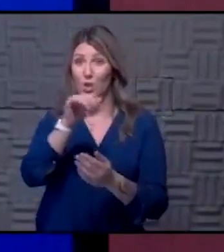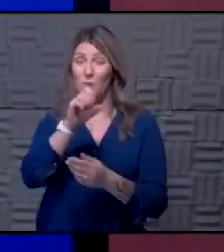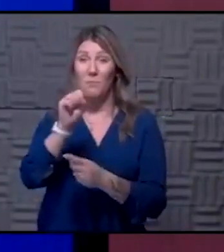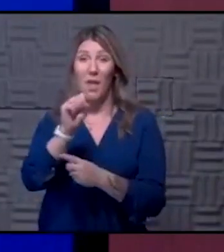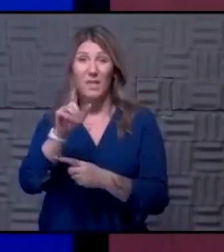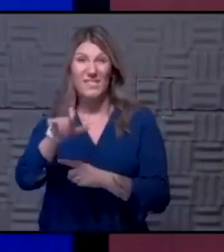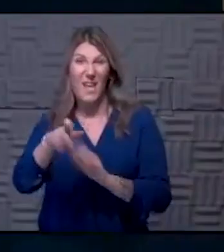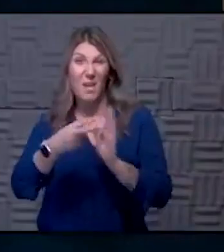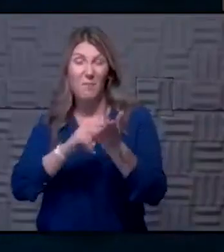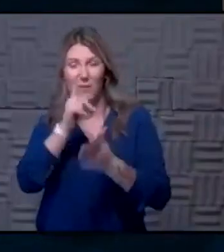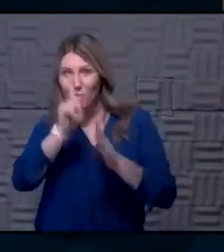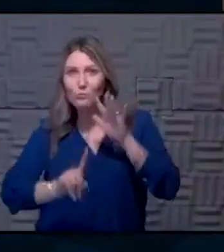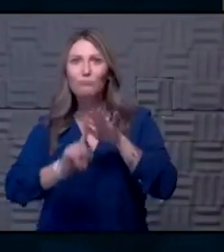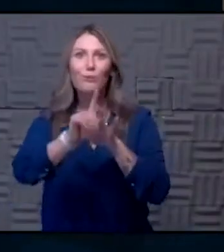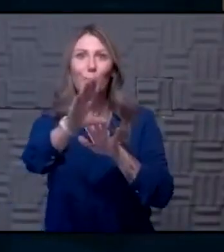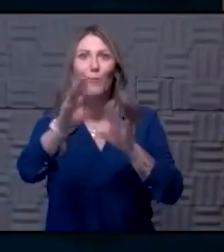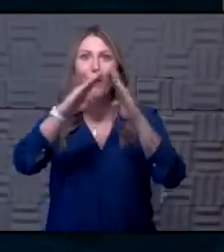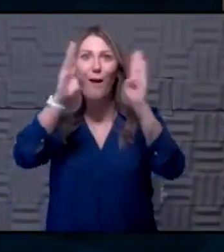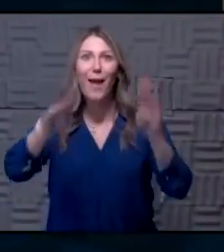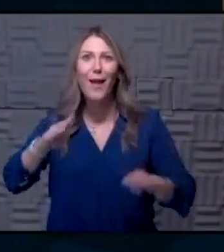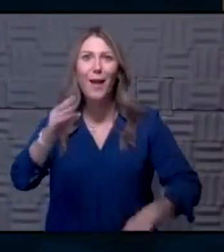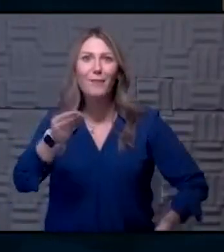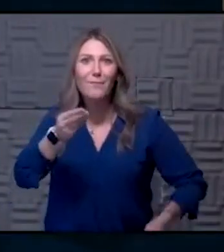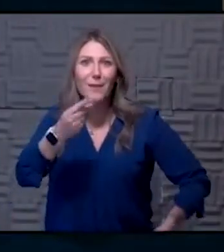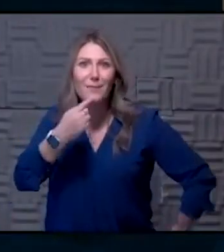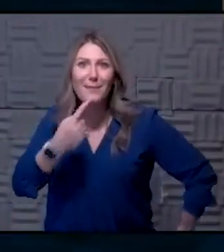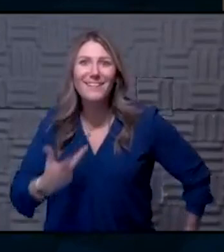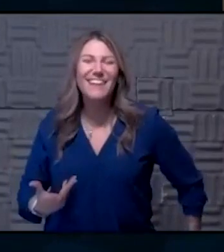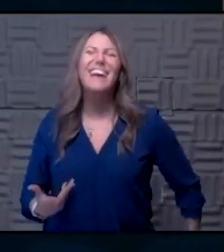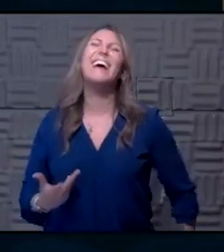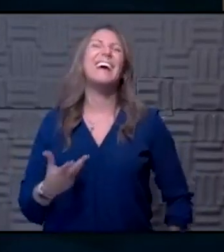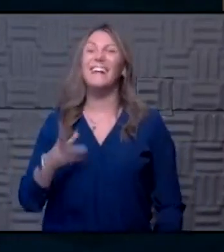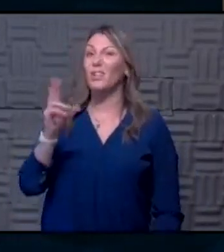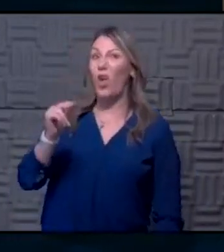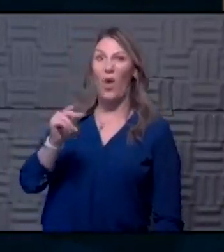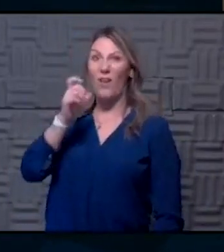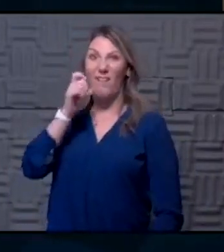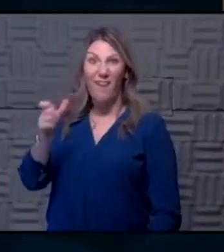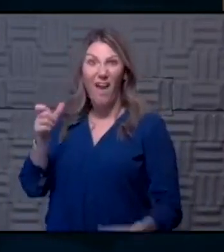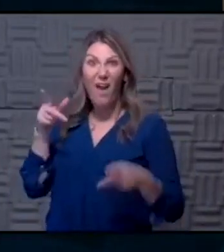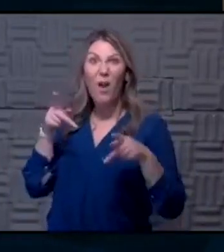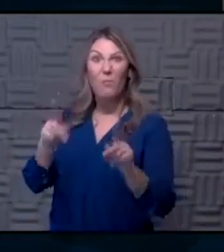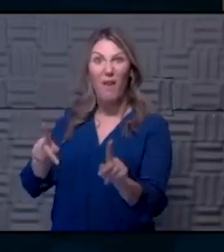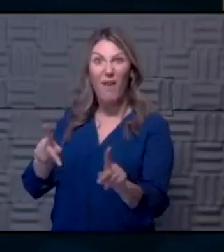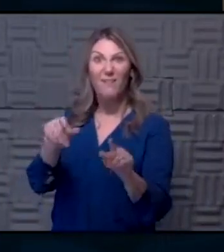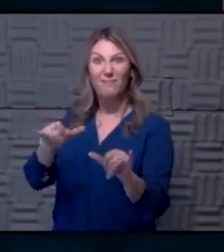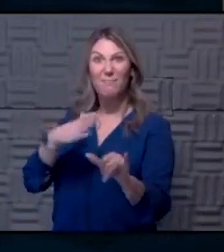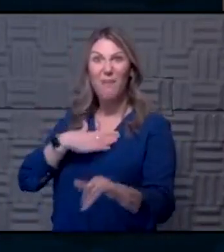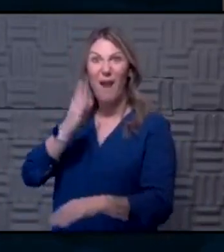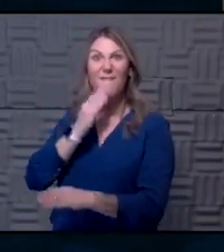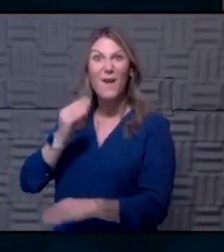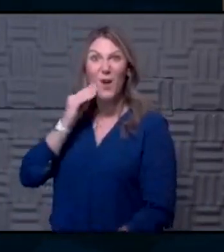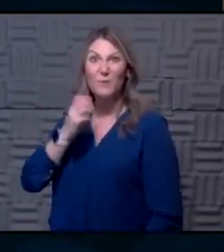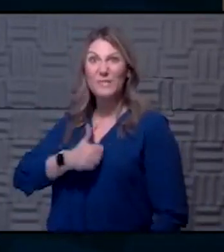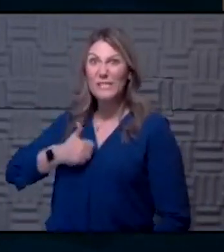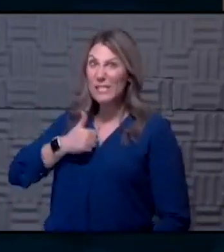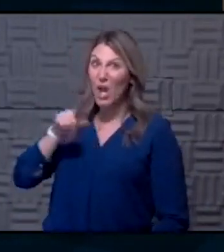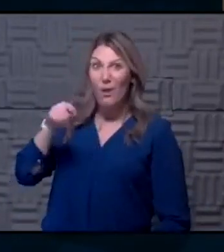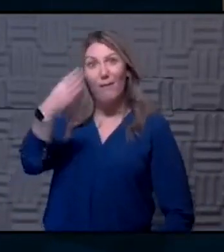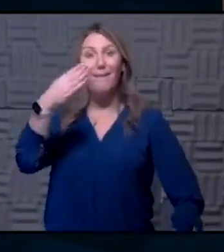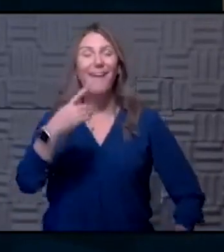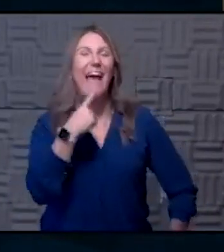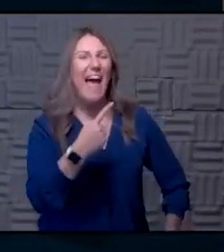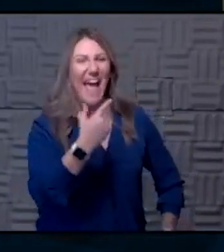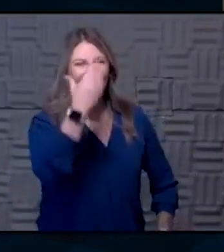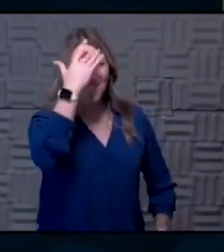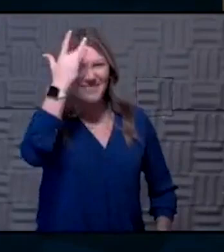you're going to feed me? Now, you are not allowed to stay in my house, Steve. I'm sorry. See, I knew he was a smart